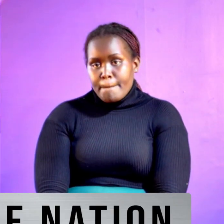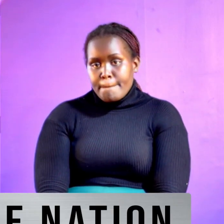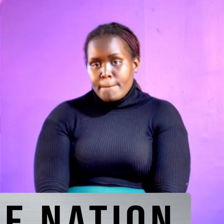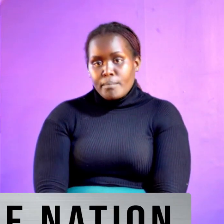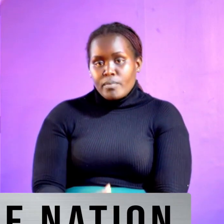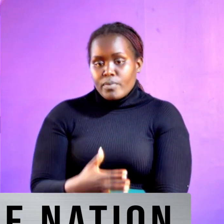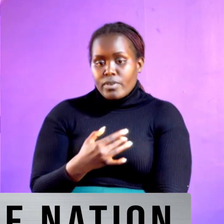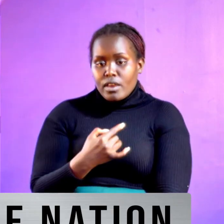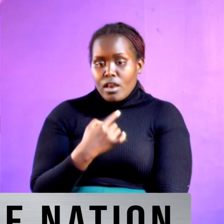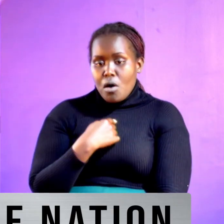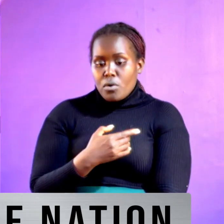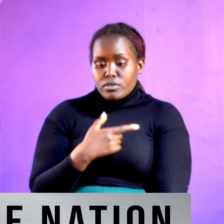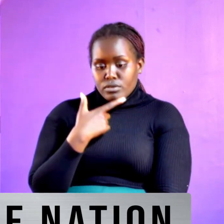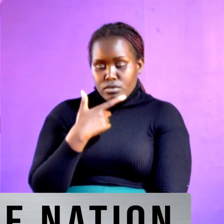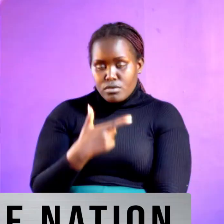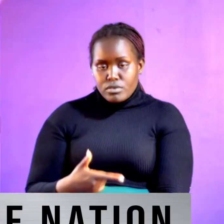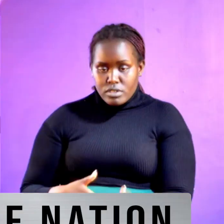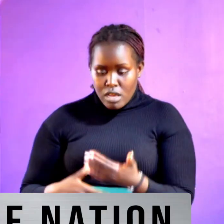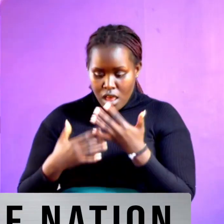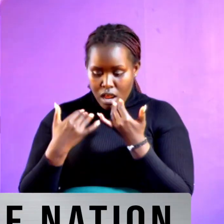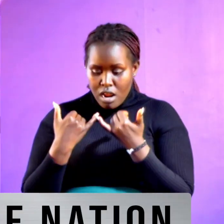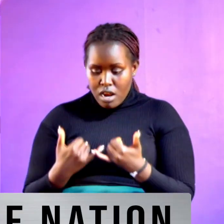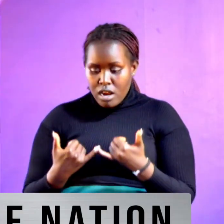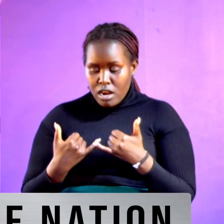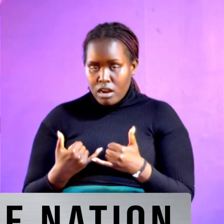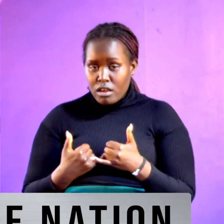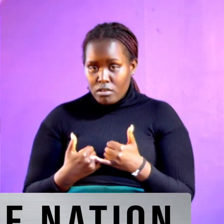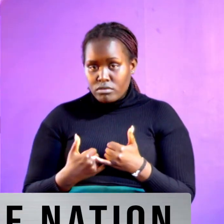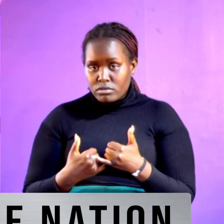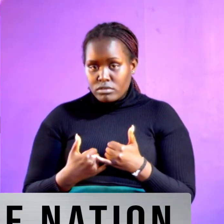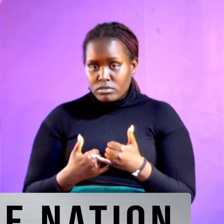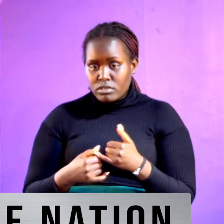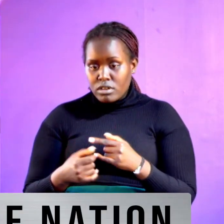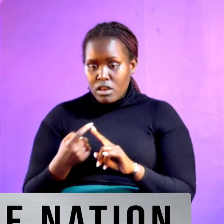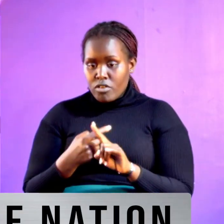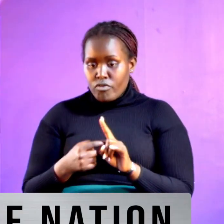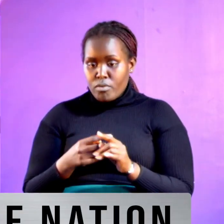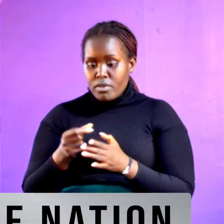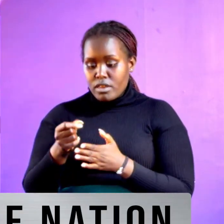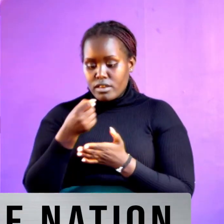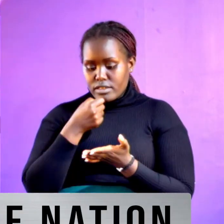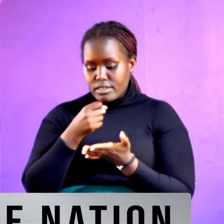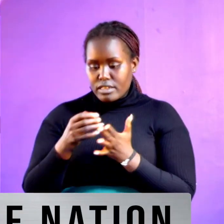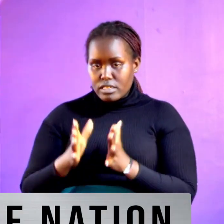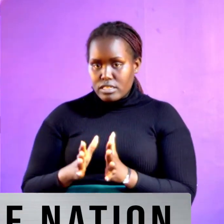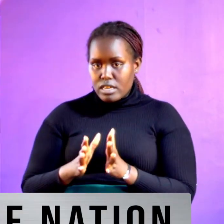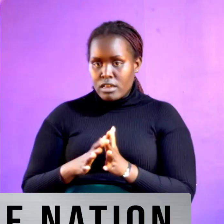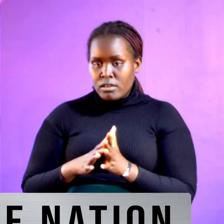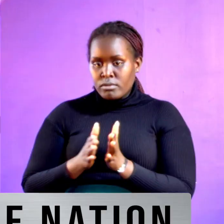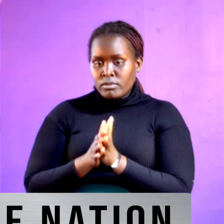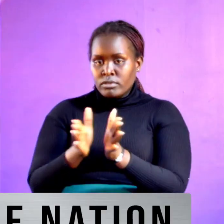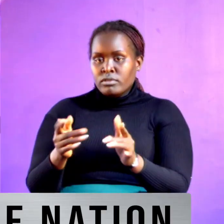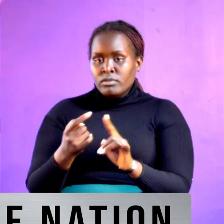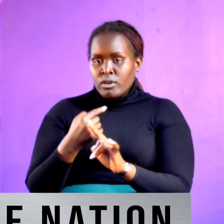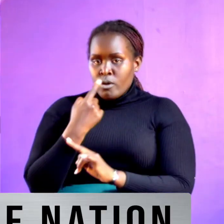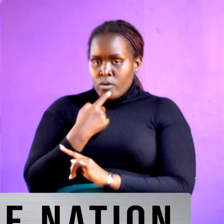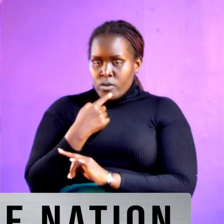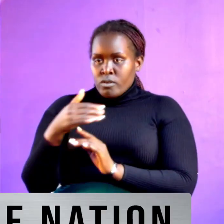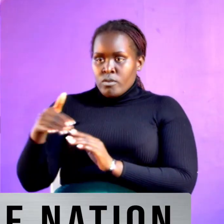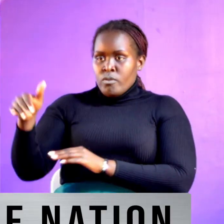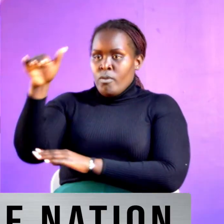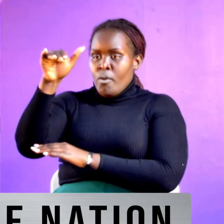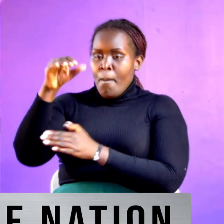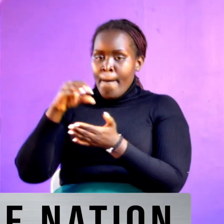that now that it's coming from the Secretary General, who holds a very senior position in the